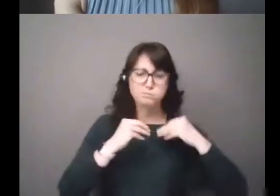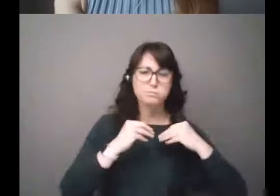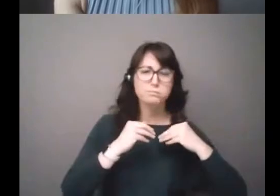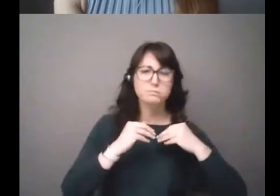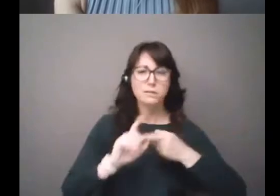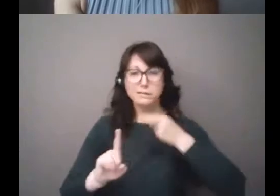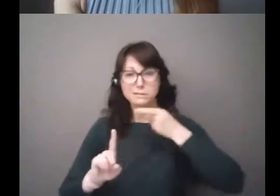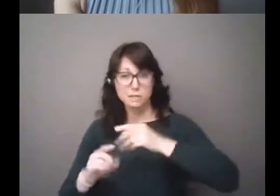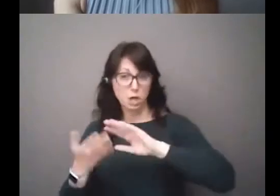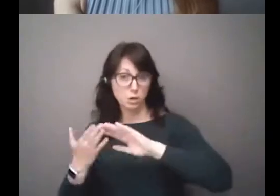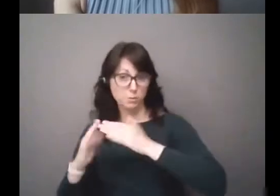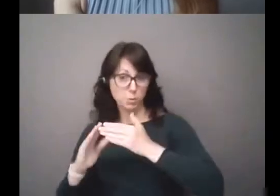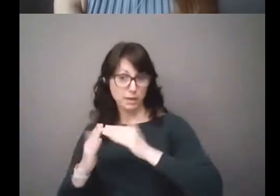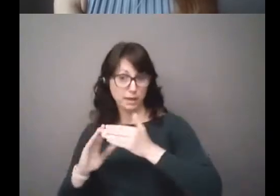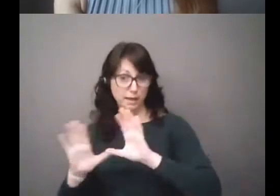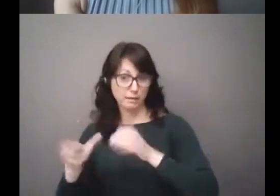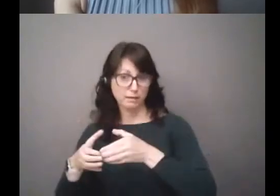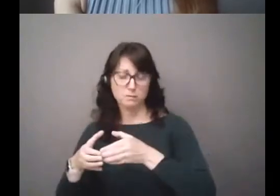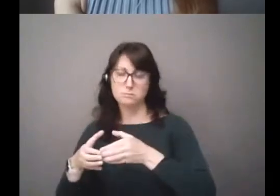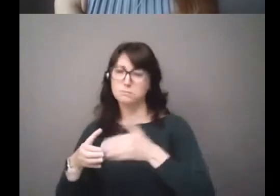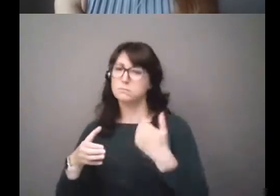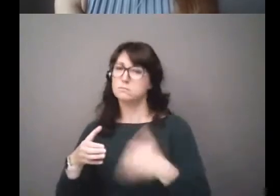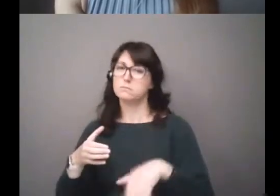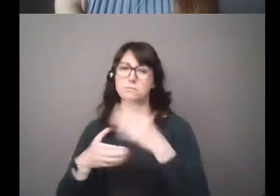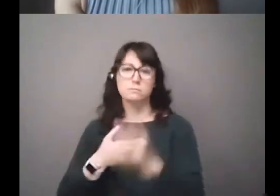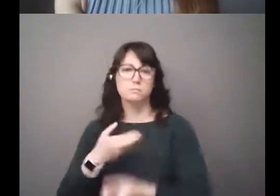Communities have responded unbelievably